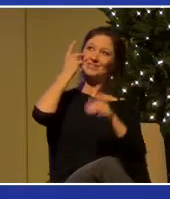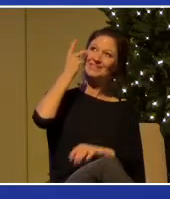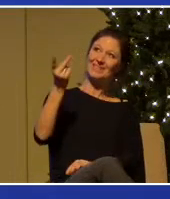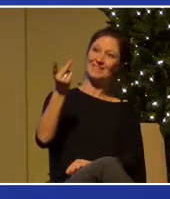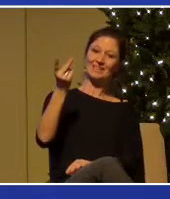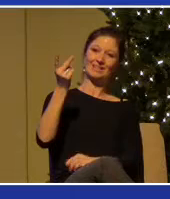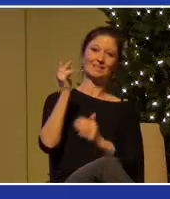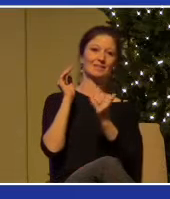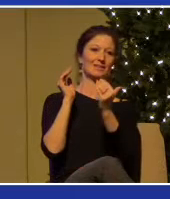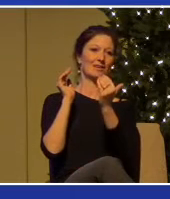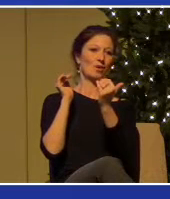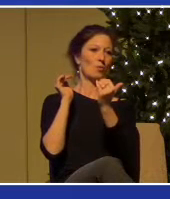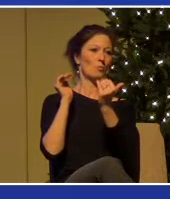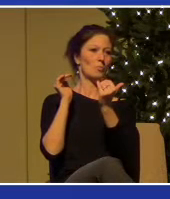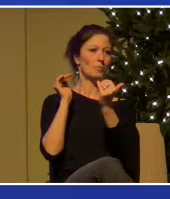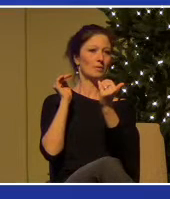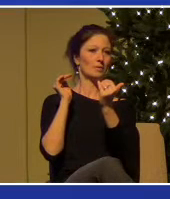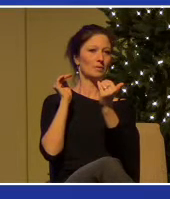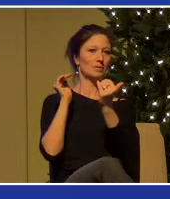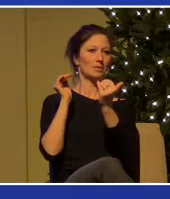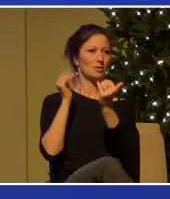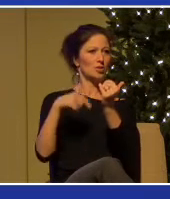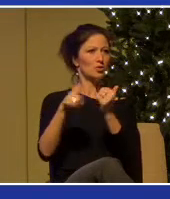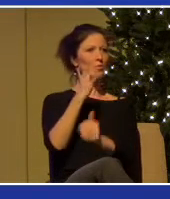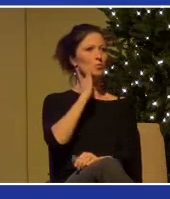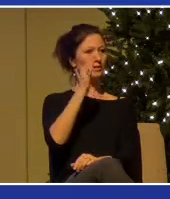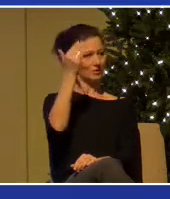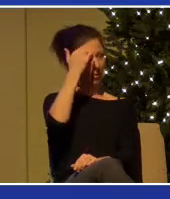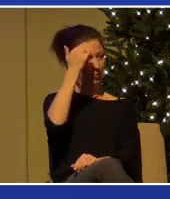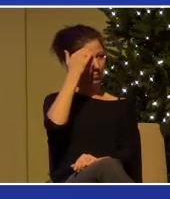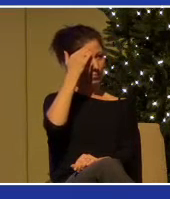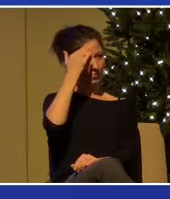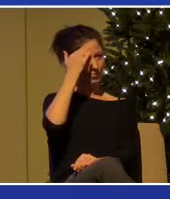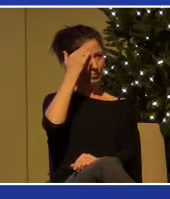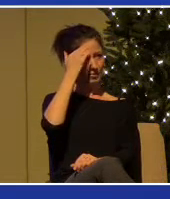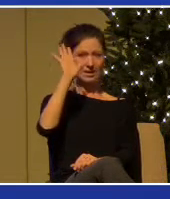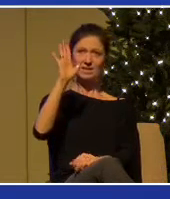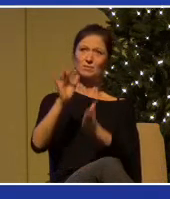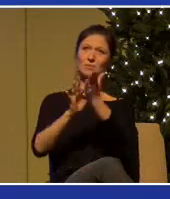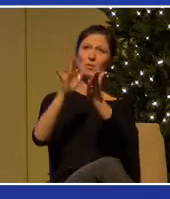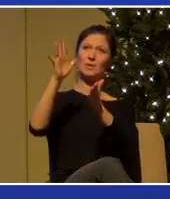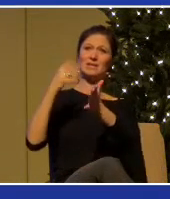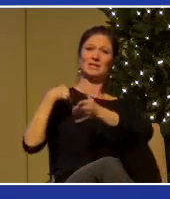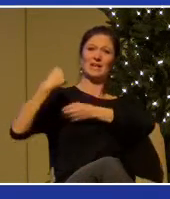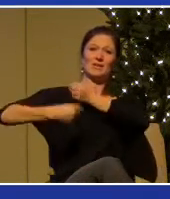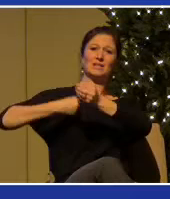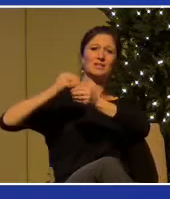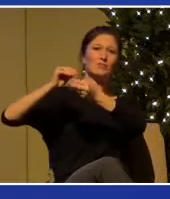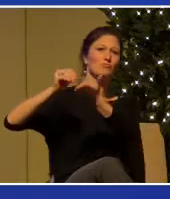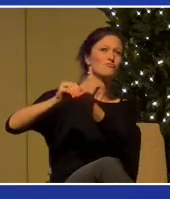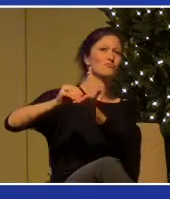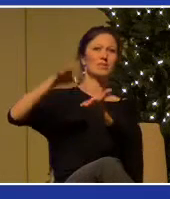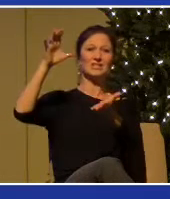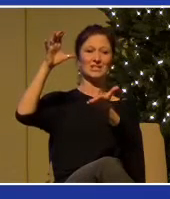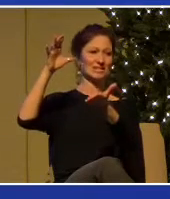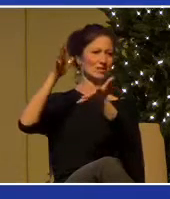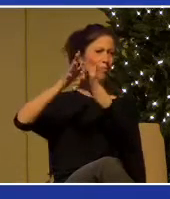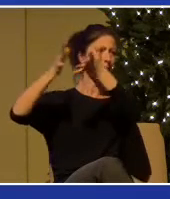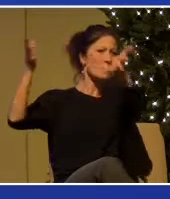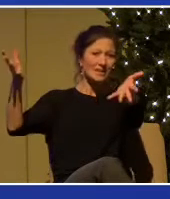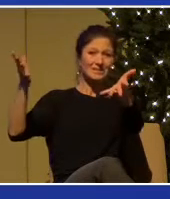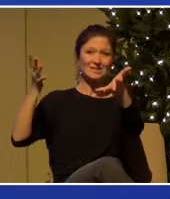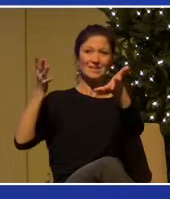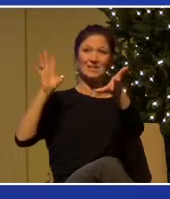which He has called you, the riches of His glorious inheritance in the saints, and His incomparably